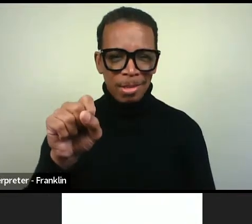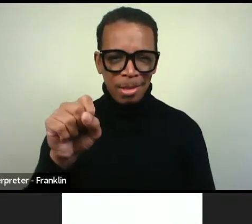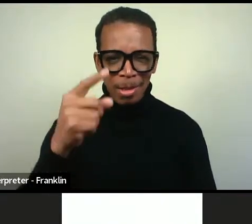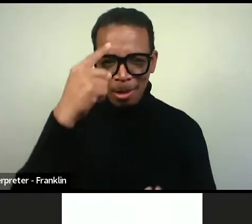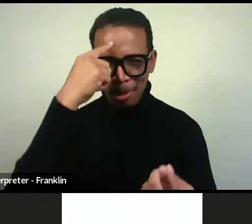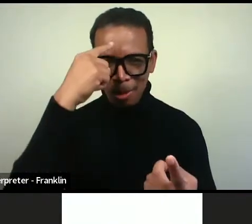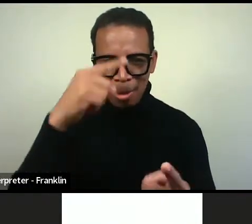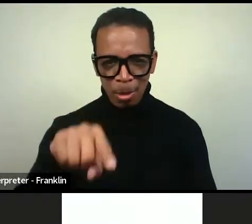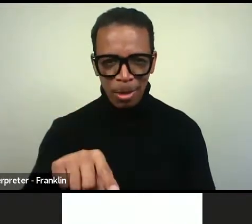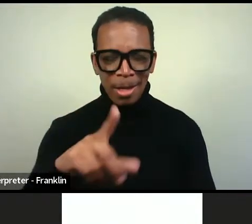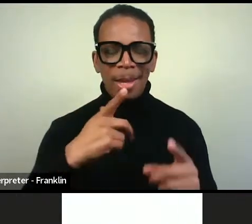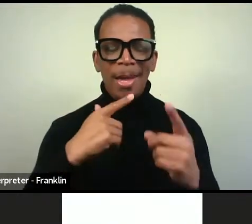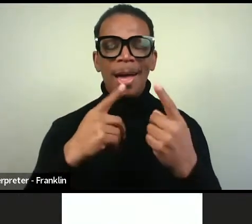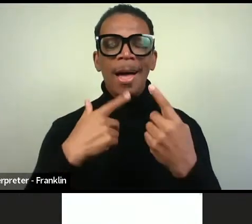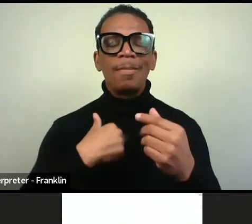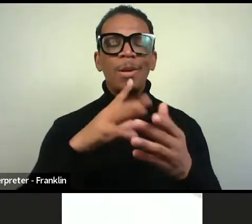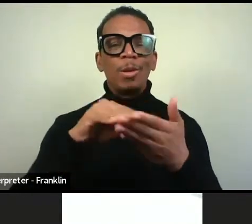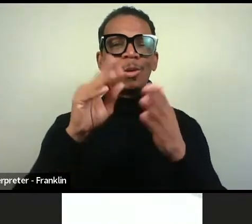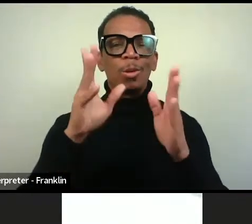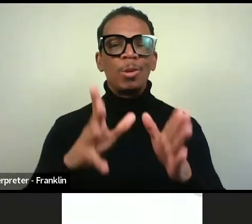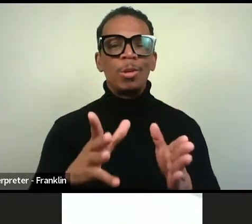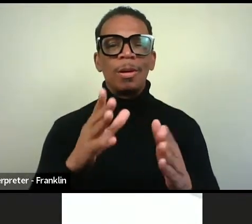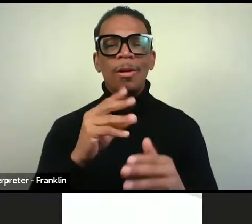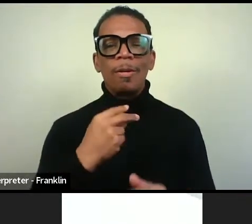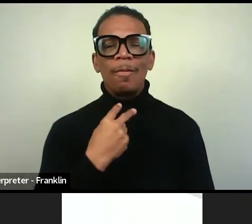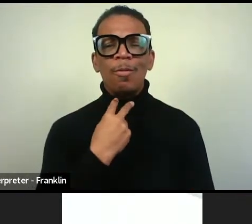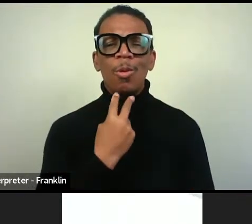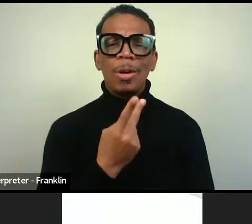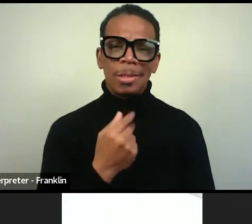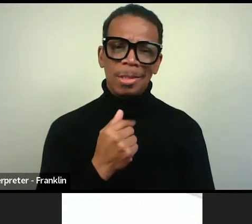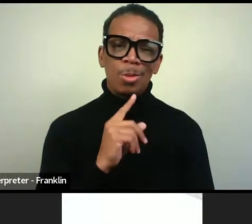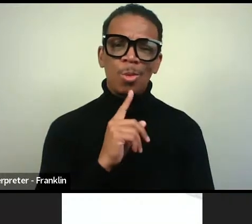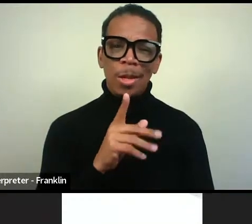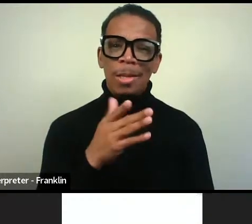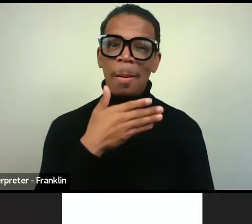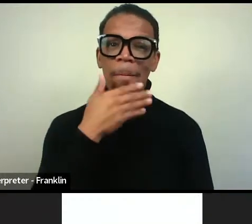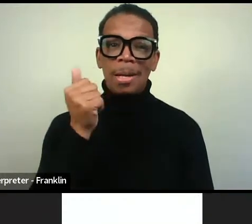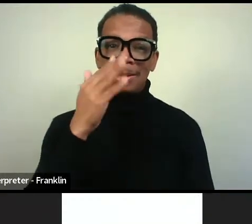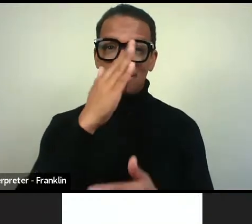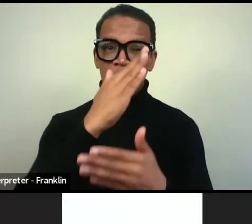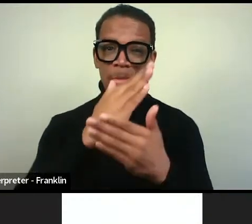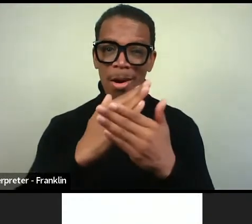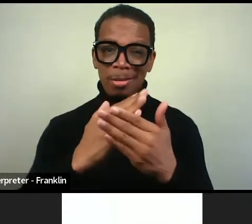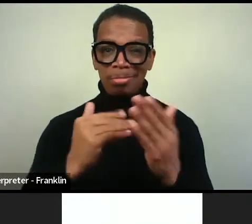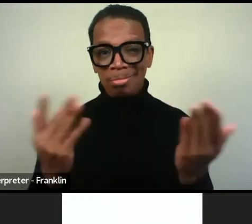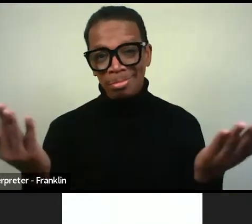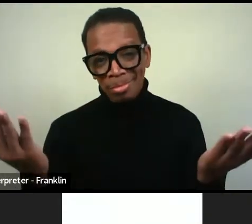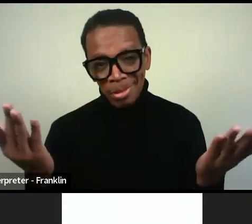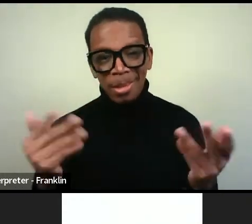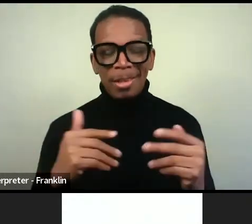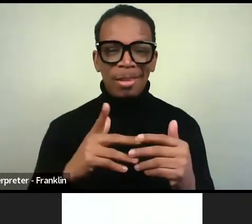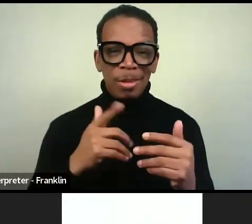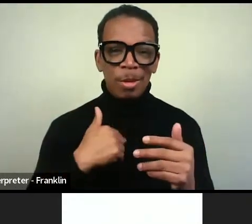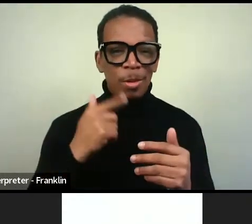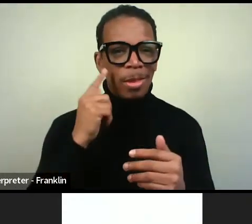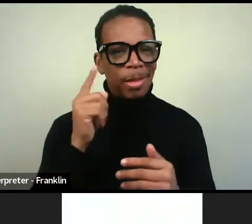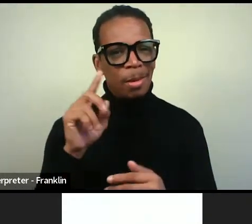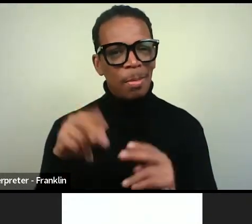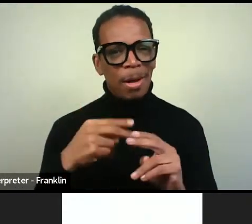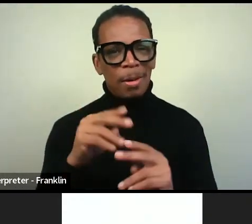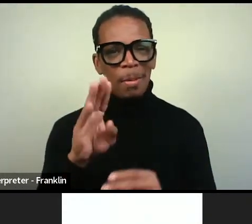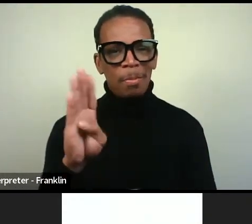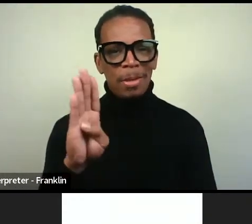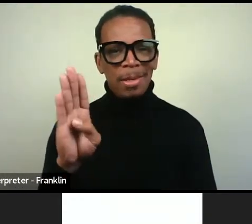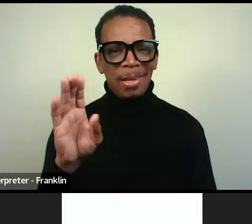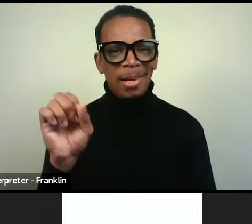voice in on our webinar is probably the best space, because really when you think about BSU, that's what